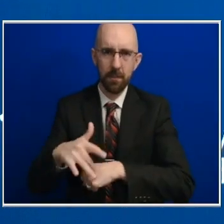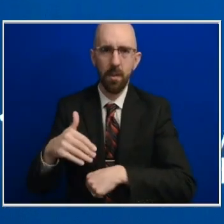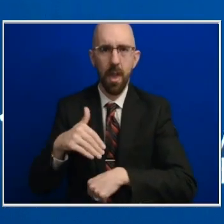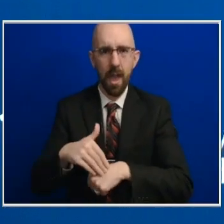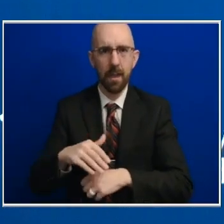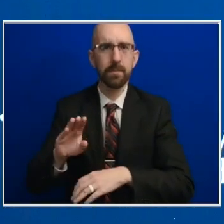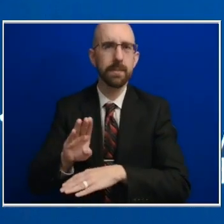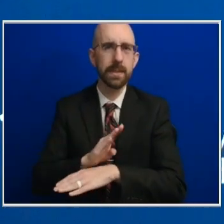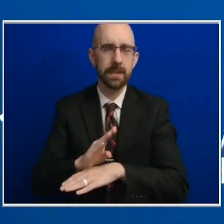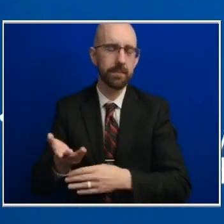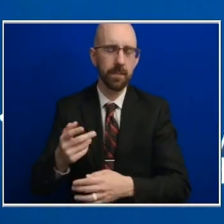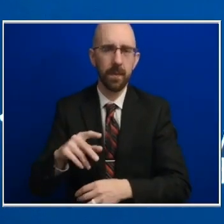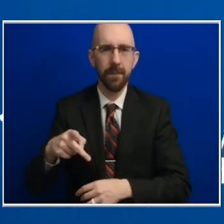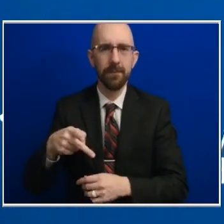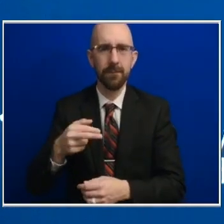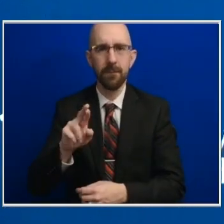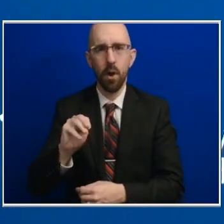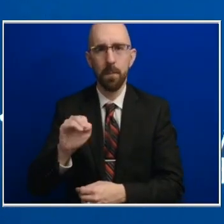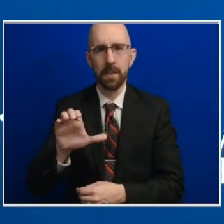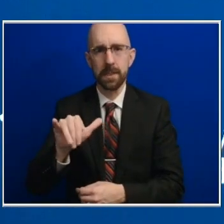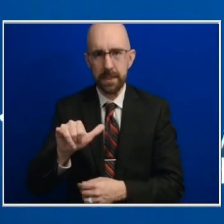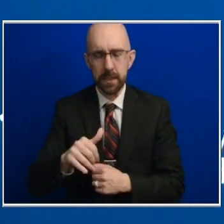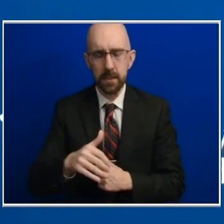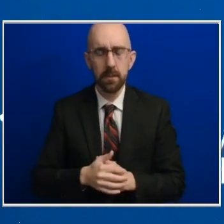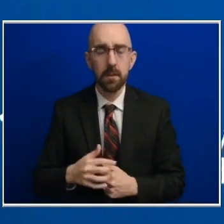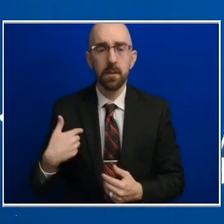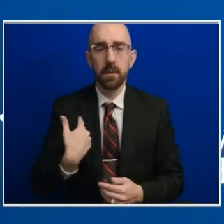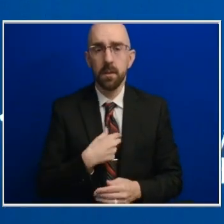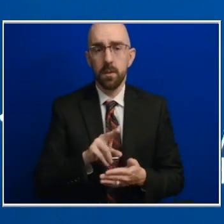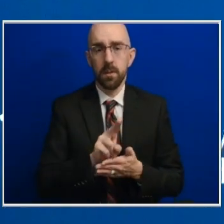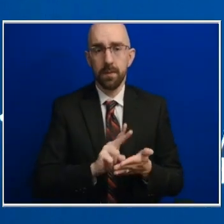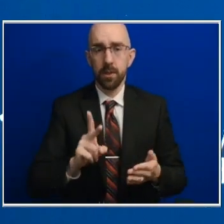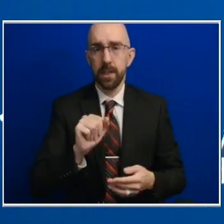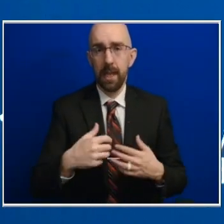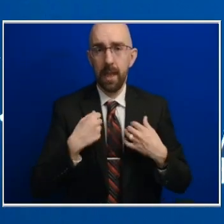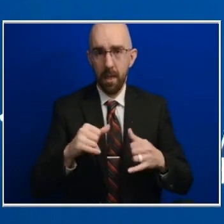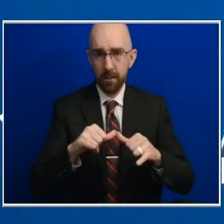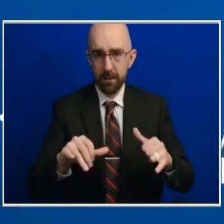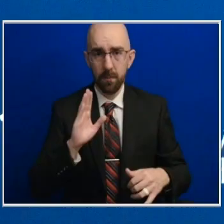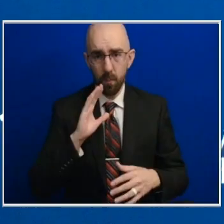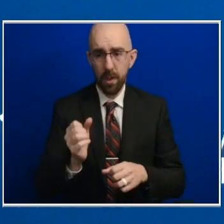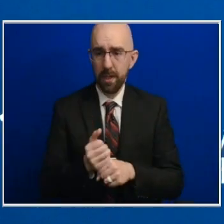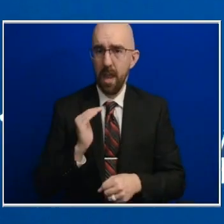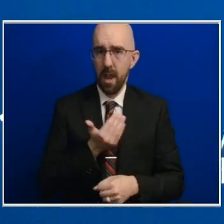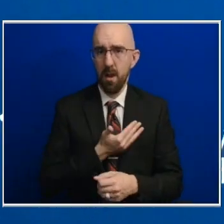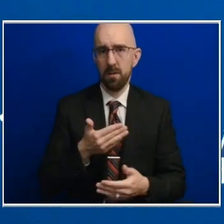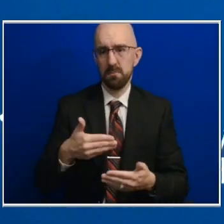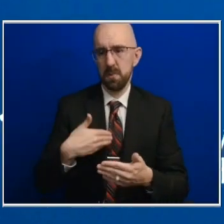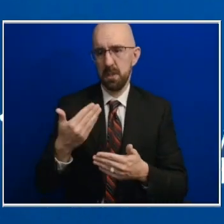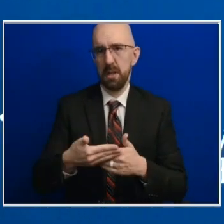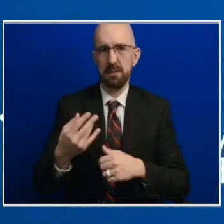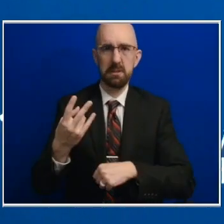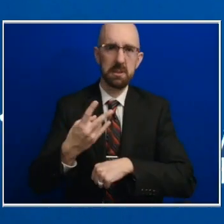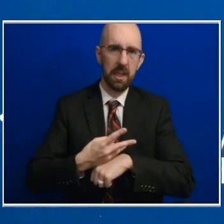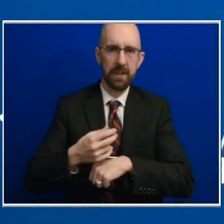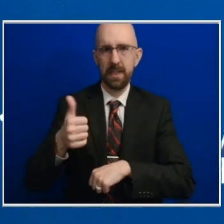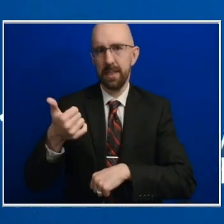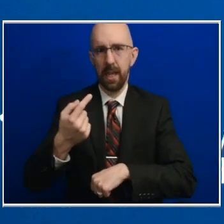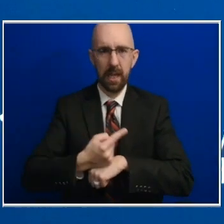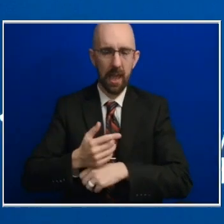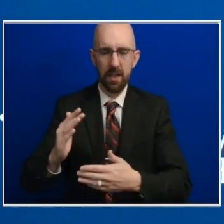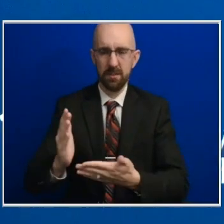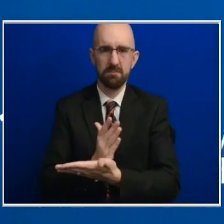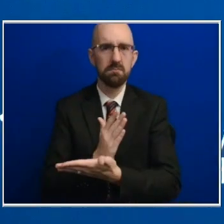pharmacies. We at the University of Kansas Health System will be getting ours probably within the next 7 to 10 days. So we will be able